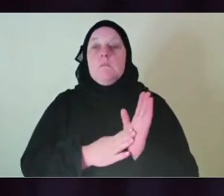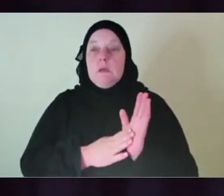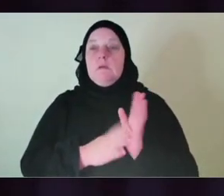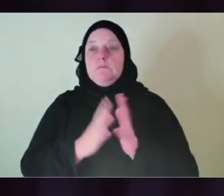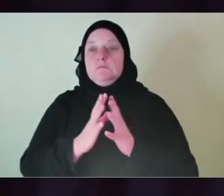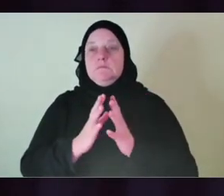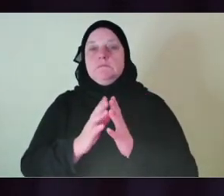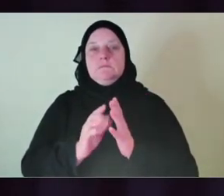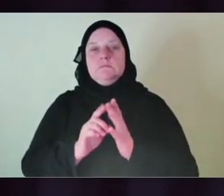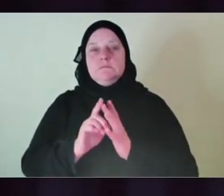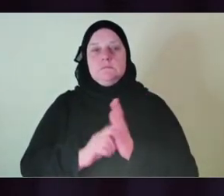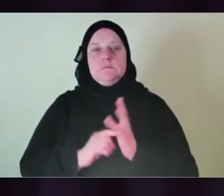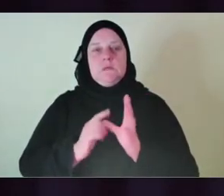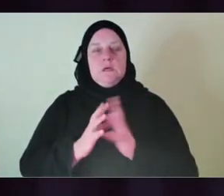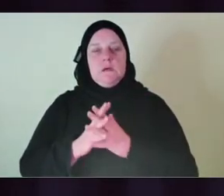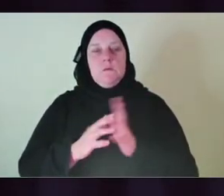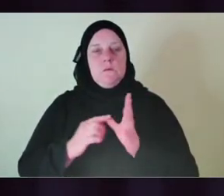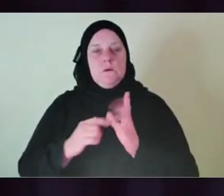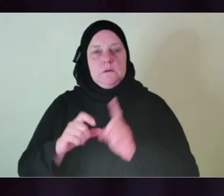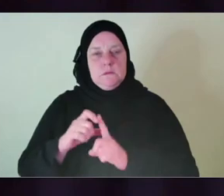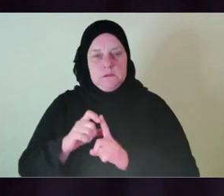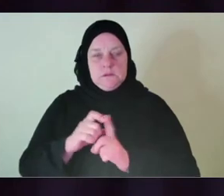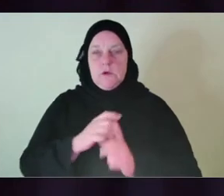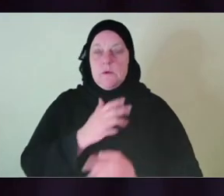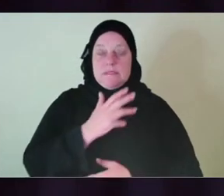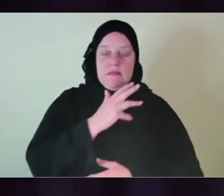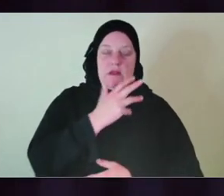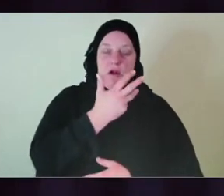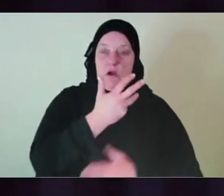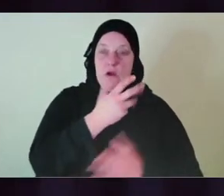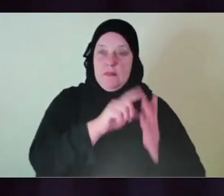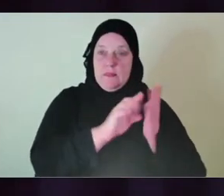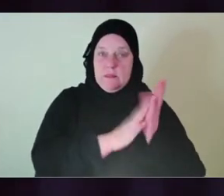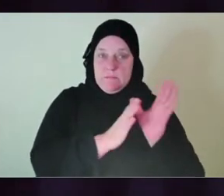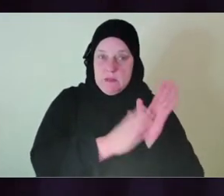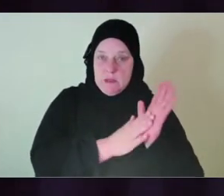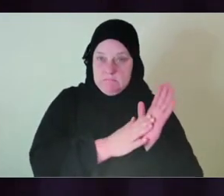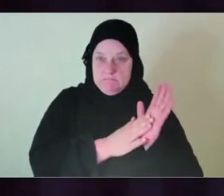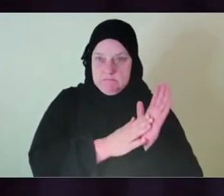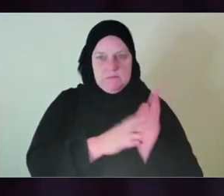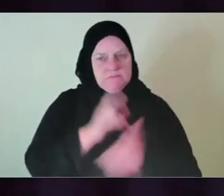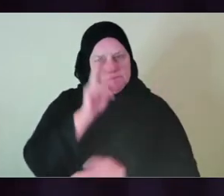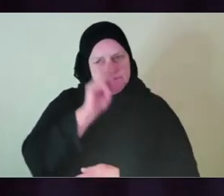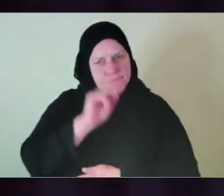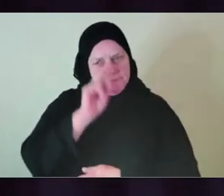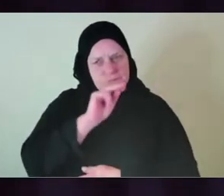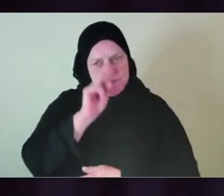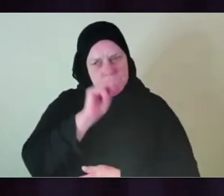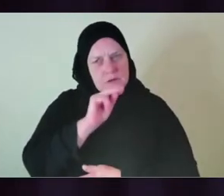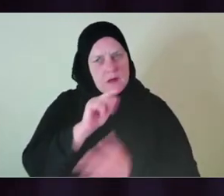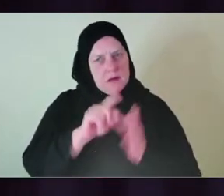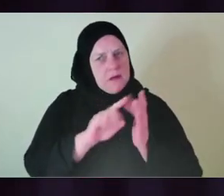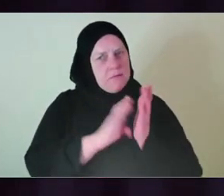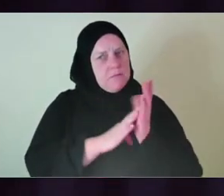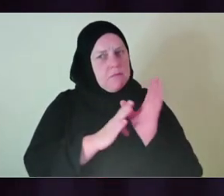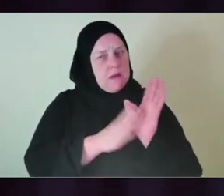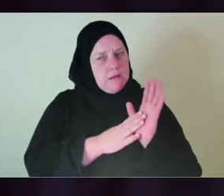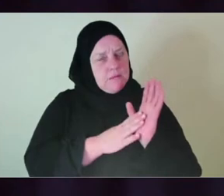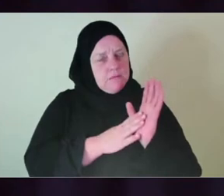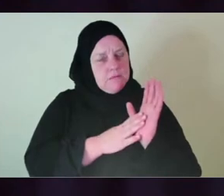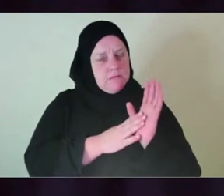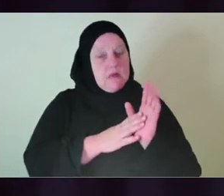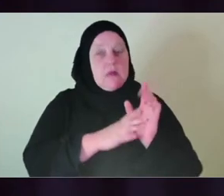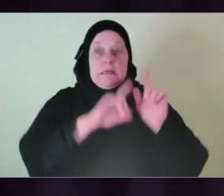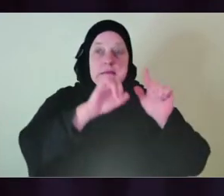Ahlul Bayt alayhim as-salam, one of the youngest Imams who was young when he became the Imam